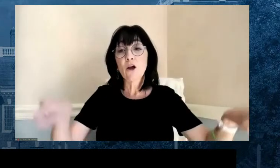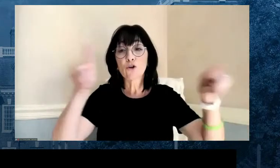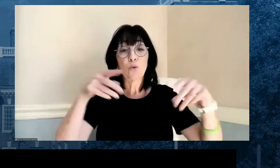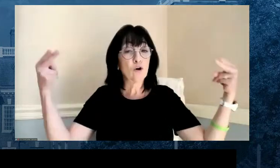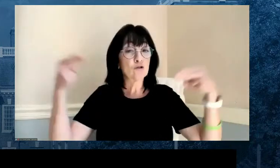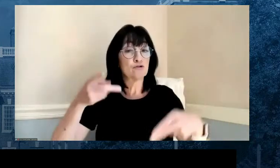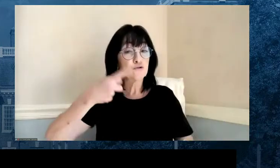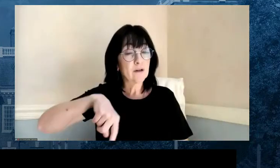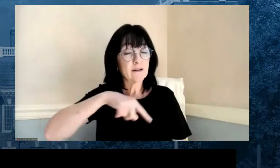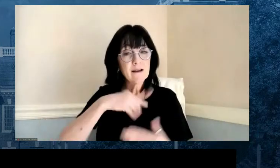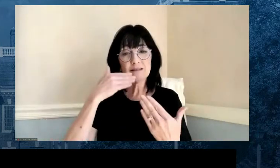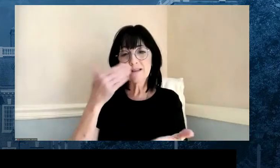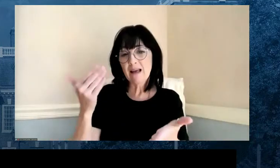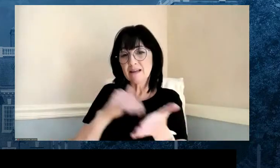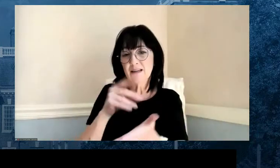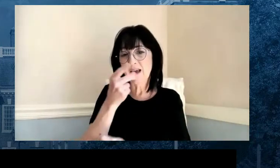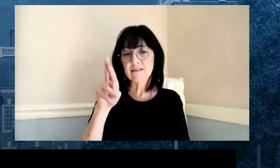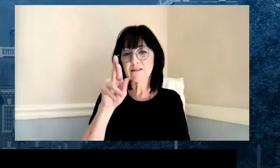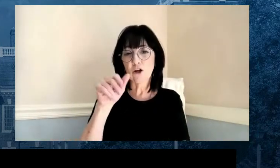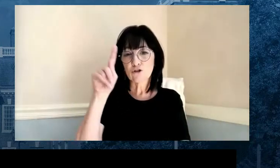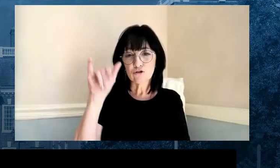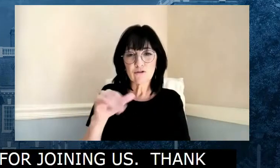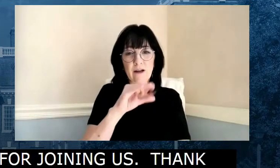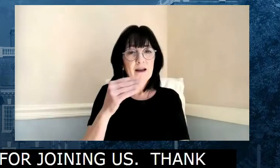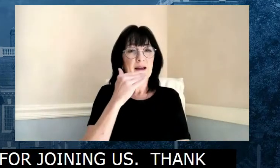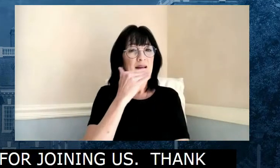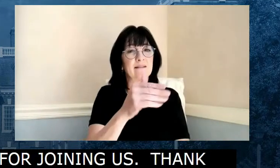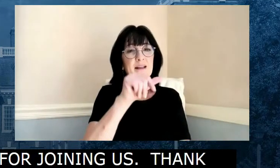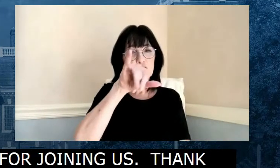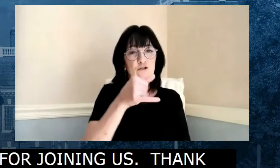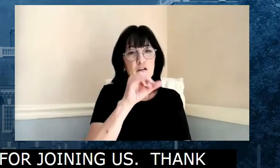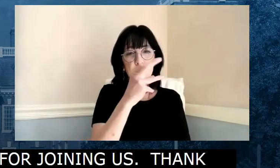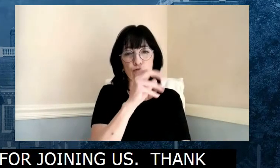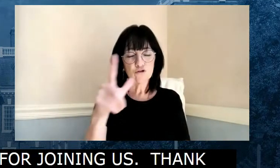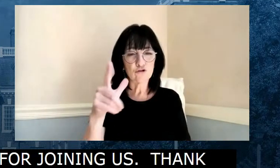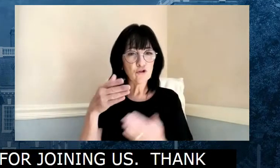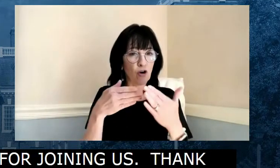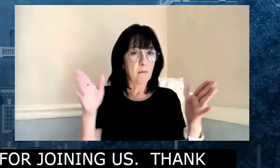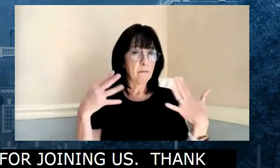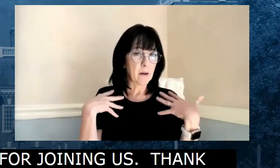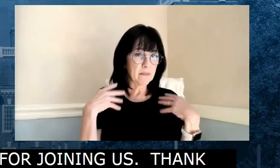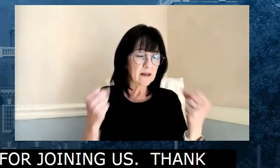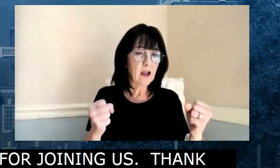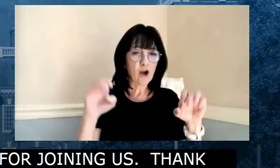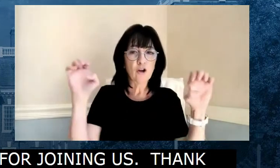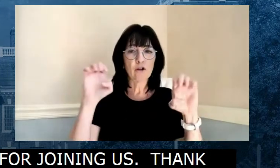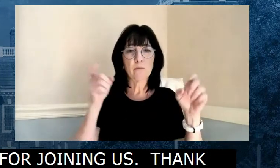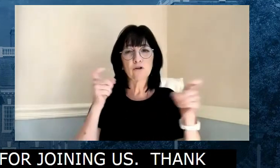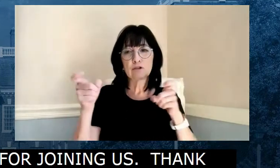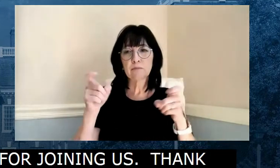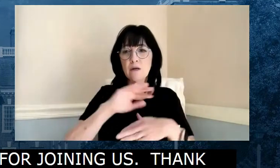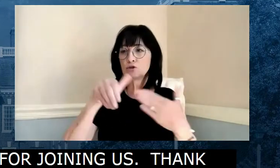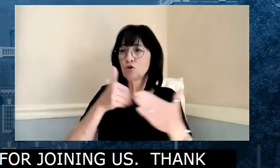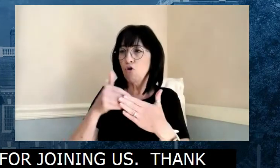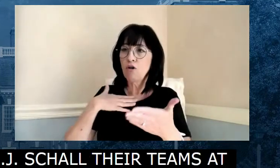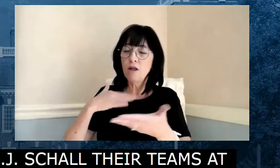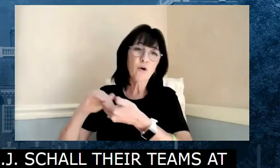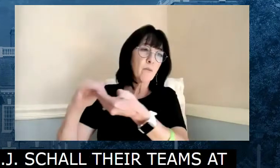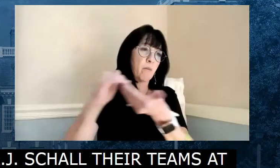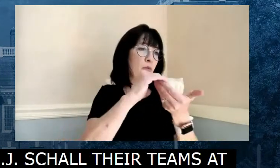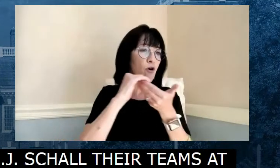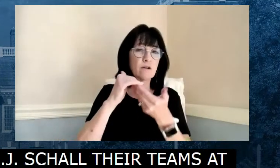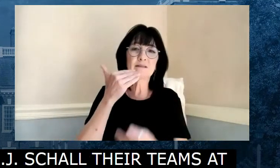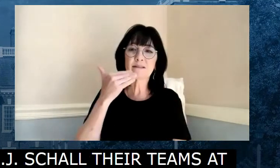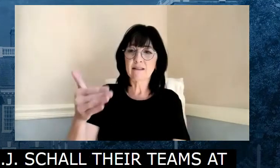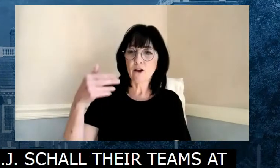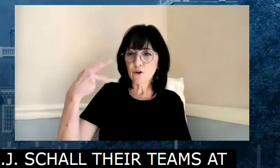Rattay and AJ Shaw, Director Shaw, and their teams of Public Health and Emergency Management, all of our partners. Thank you to Pam. Remember